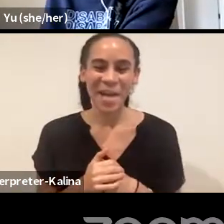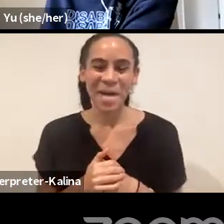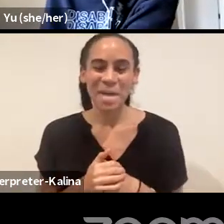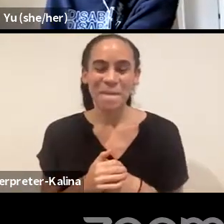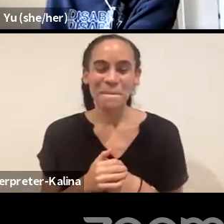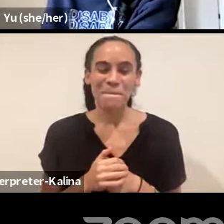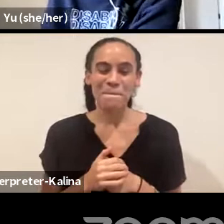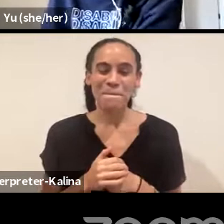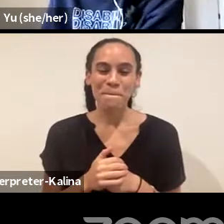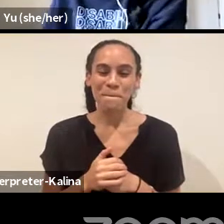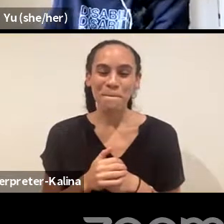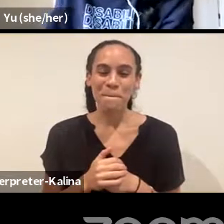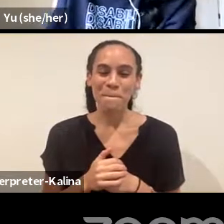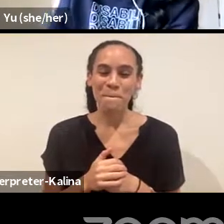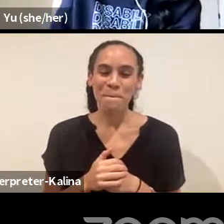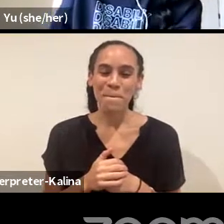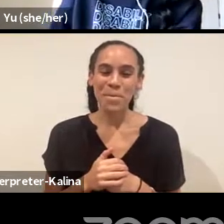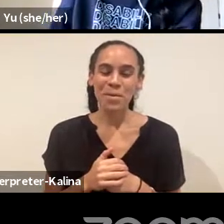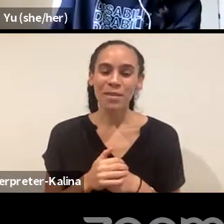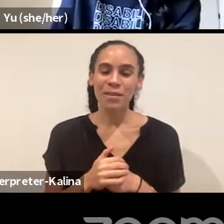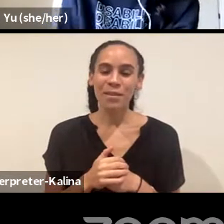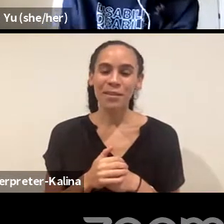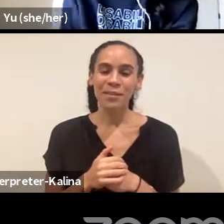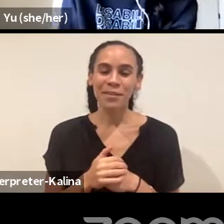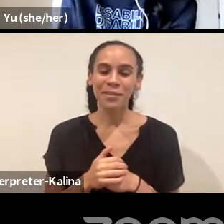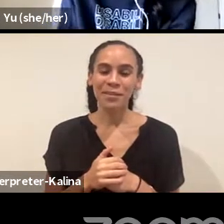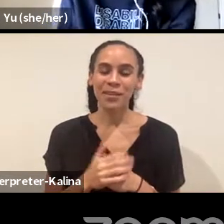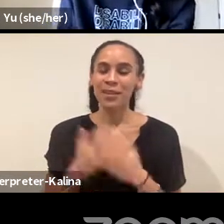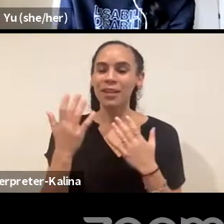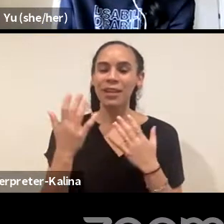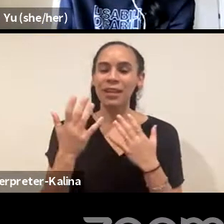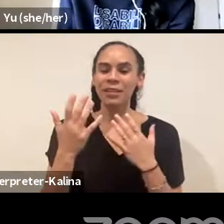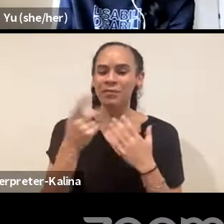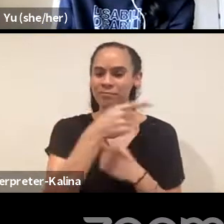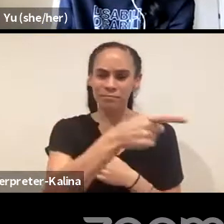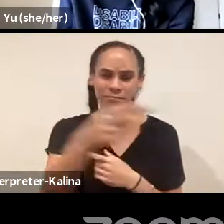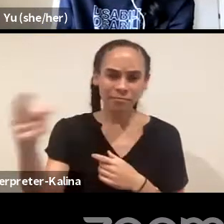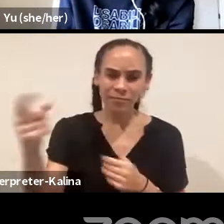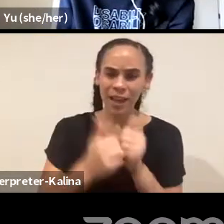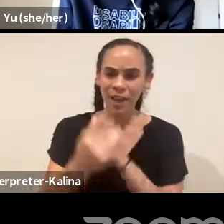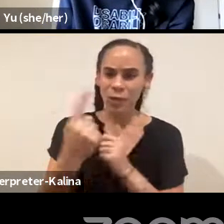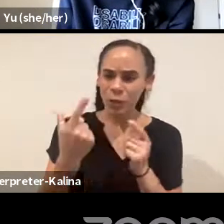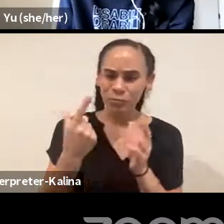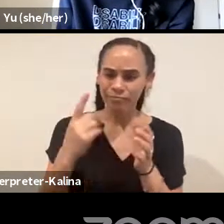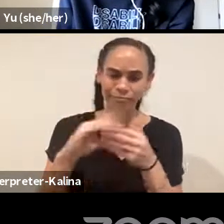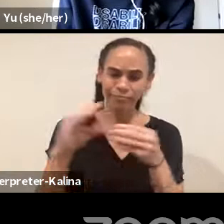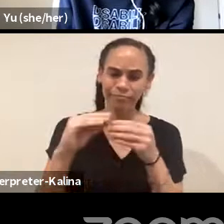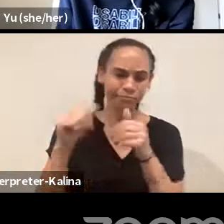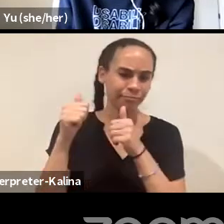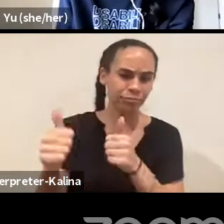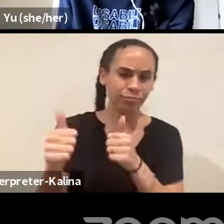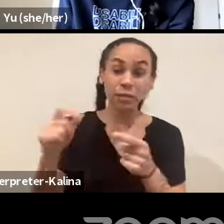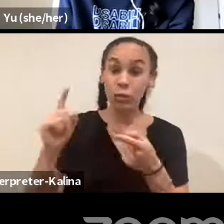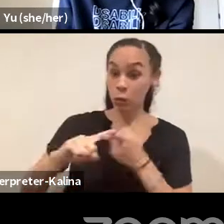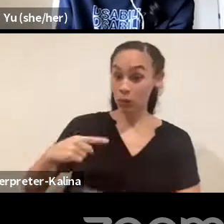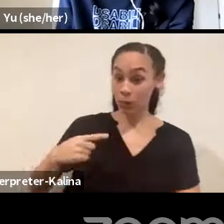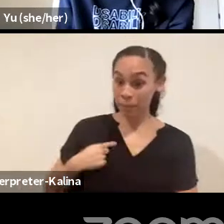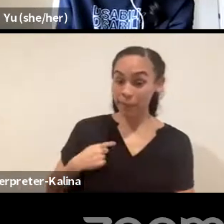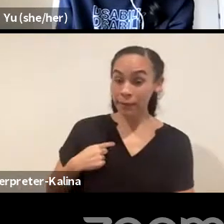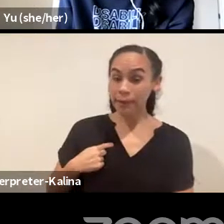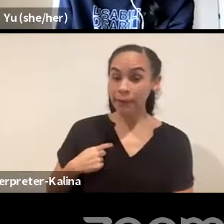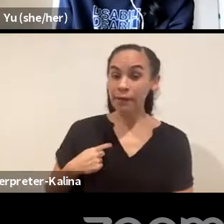but plus one of what everyone has said, but you know, and to me it's like allyship means